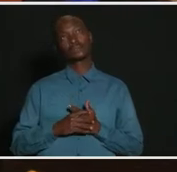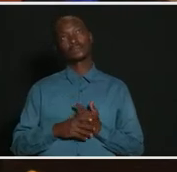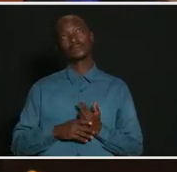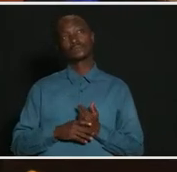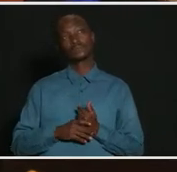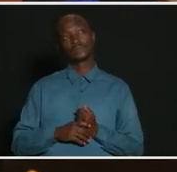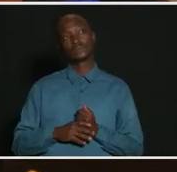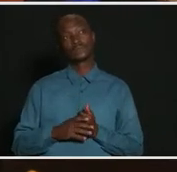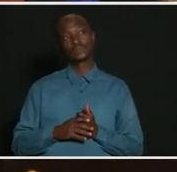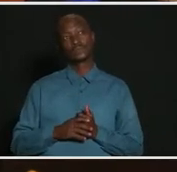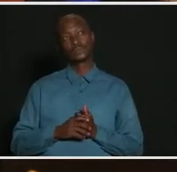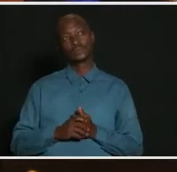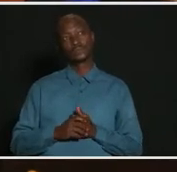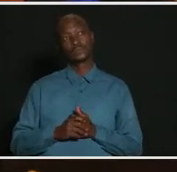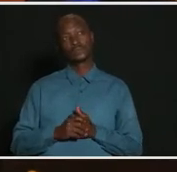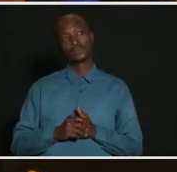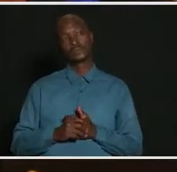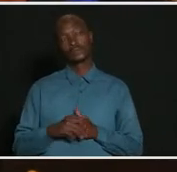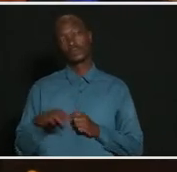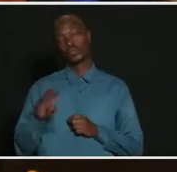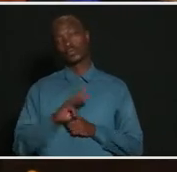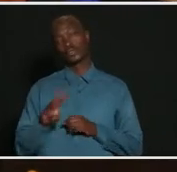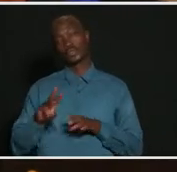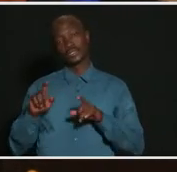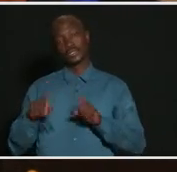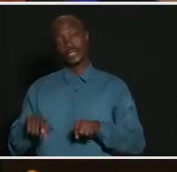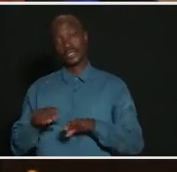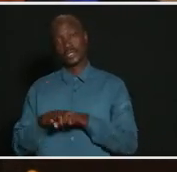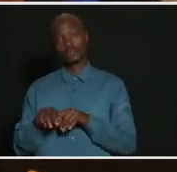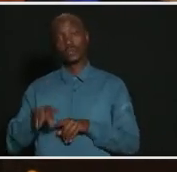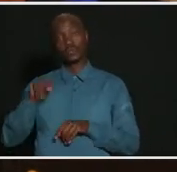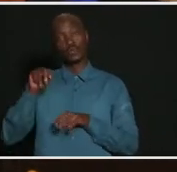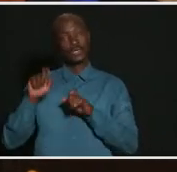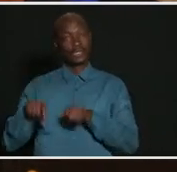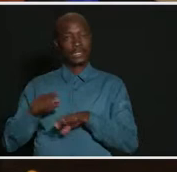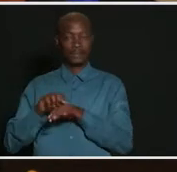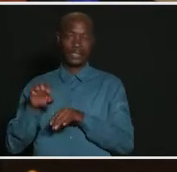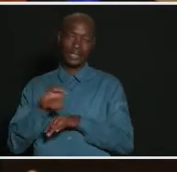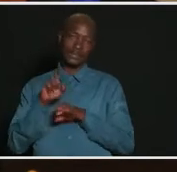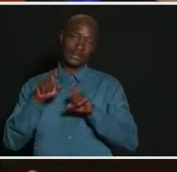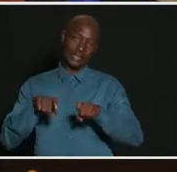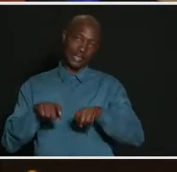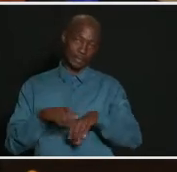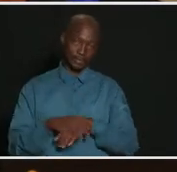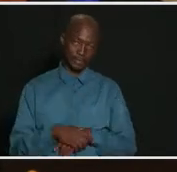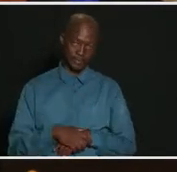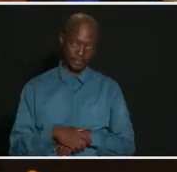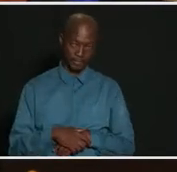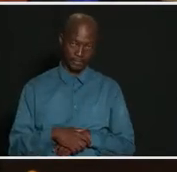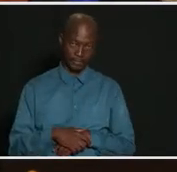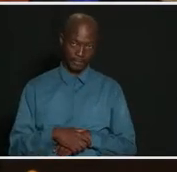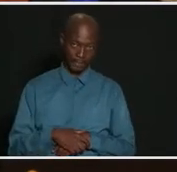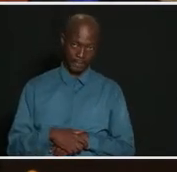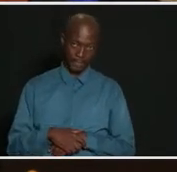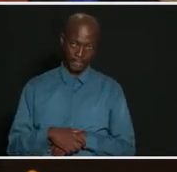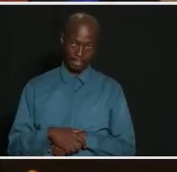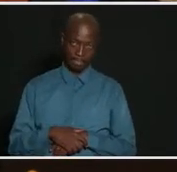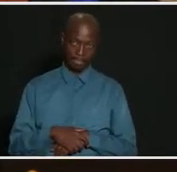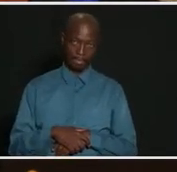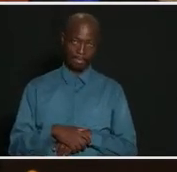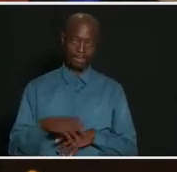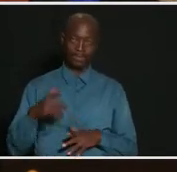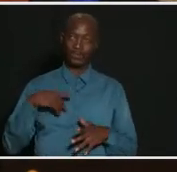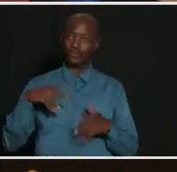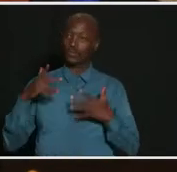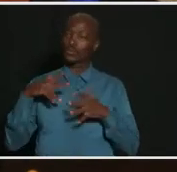three provinces Western Cape Northern cape and the Eastern Cape so we're going to listen to the views